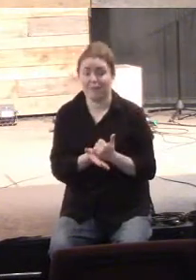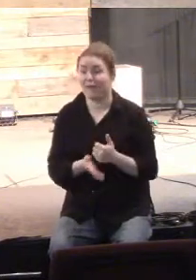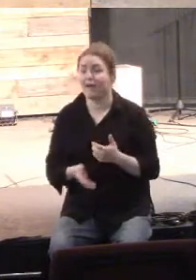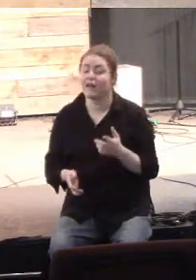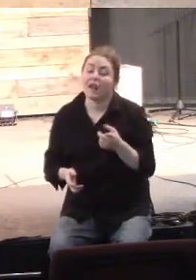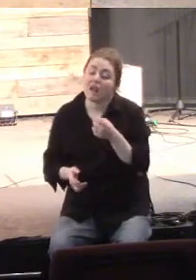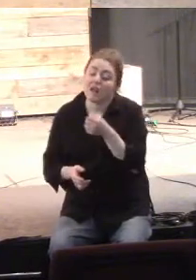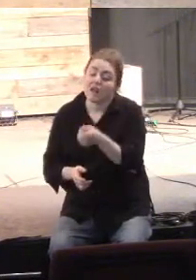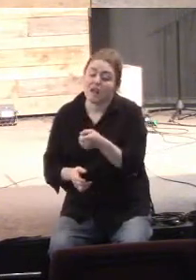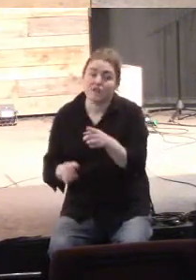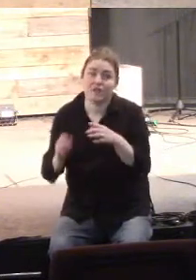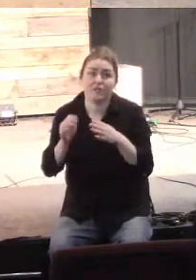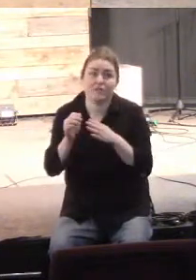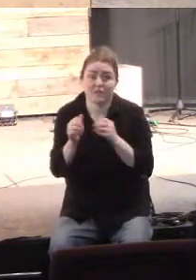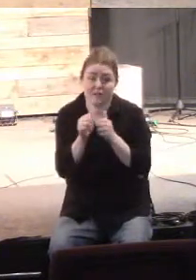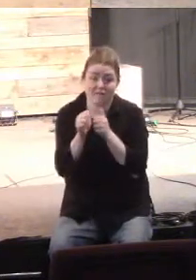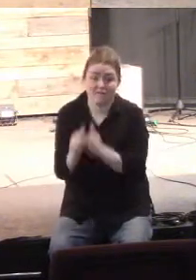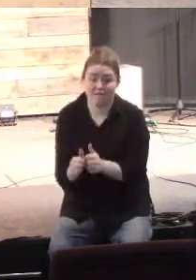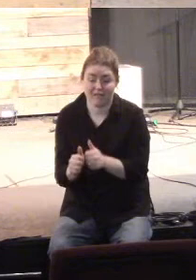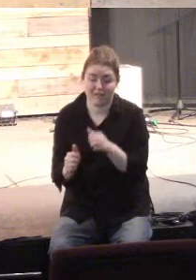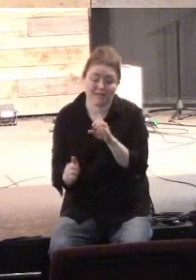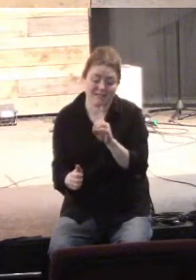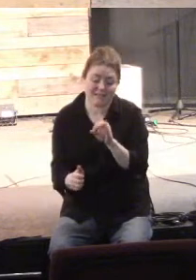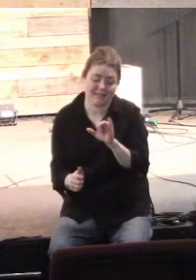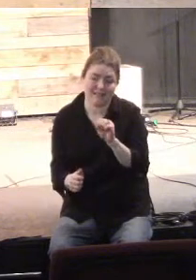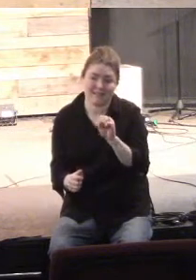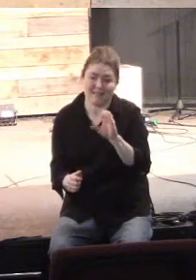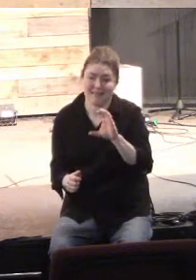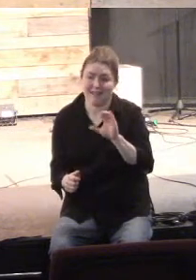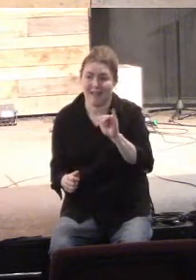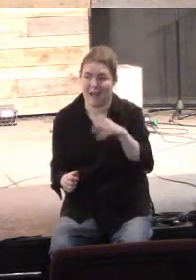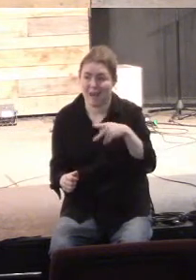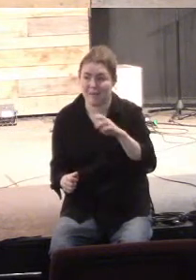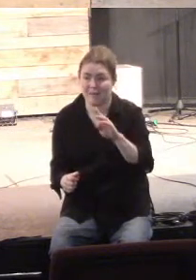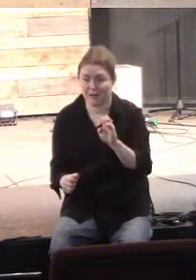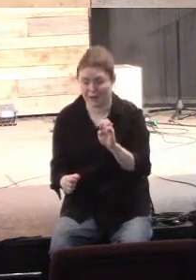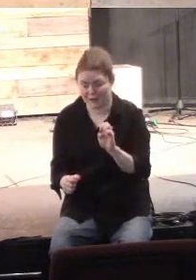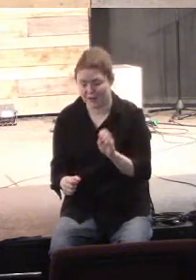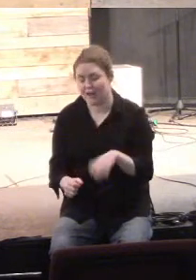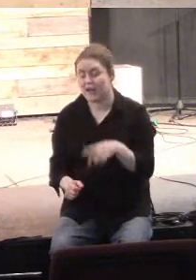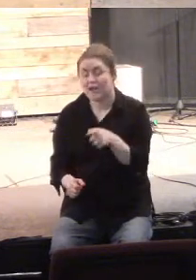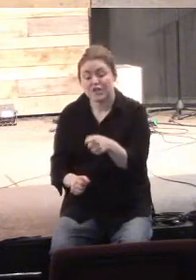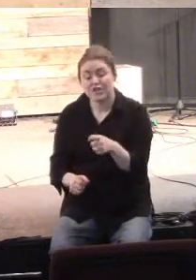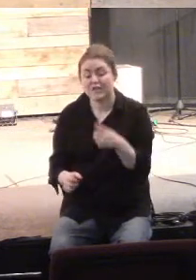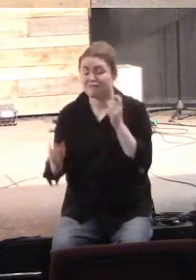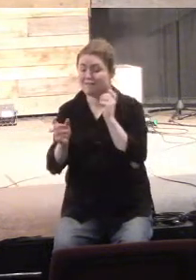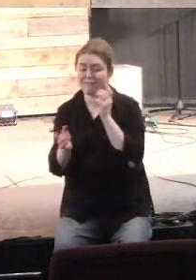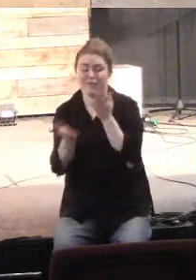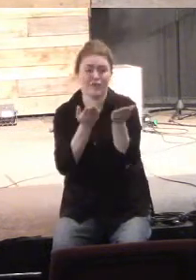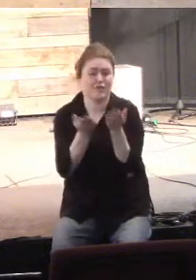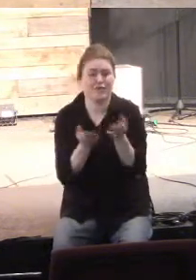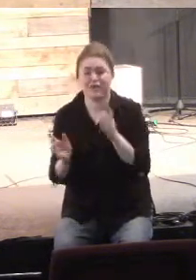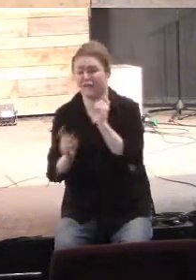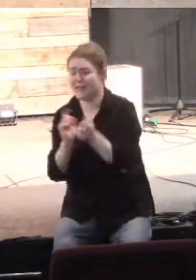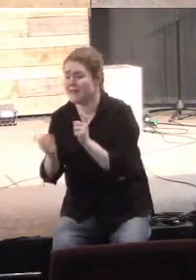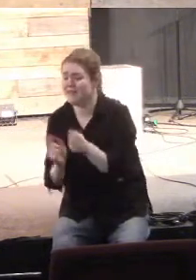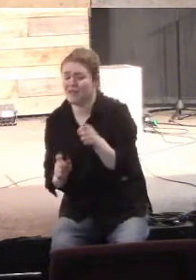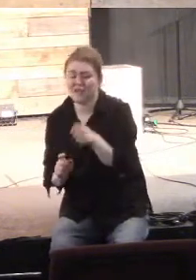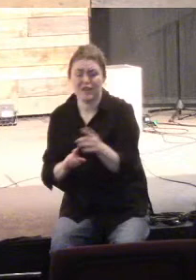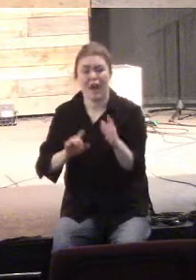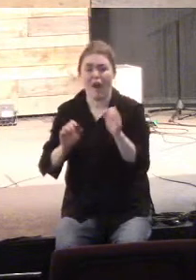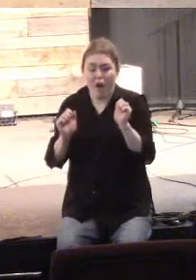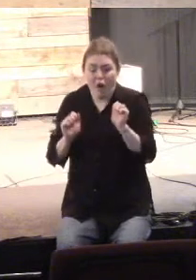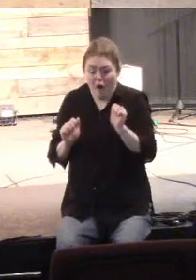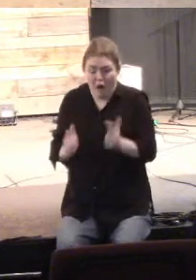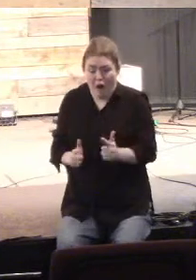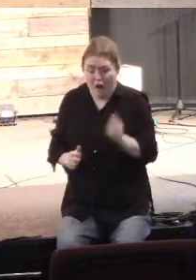care of others. Tabitha, Dorcas, she's awesome. She is serving. She's giving. She loves people. Everyone knows this gal,